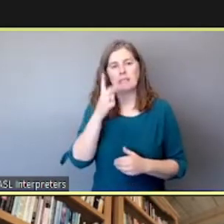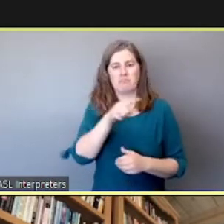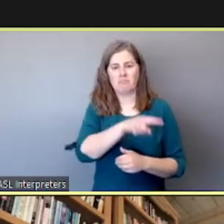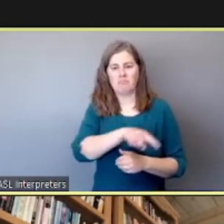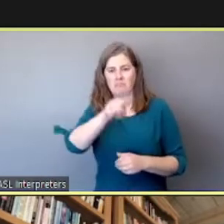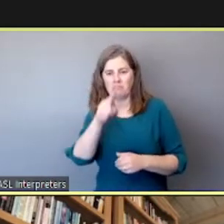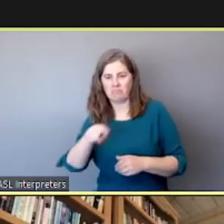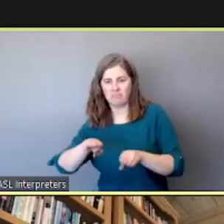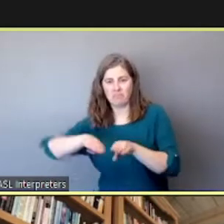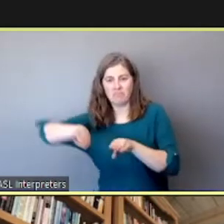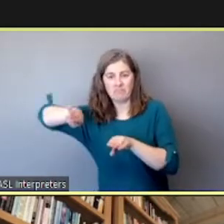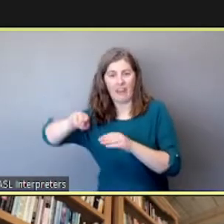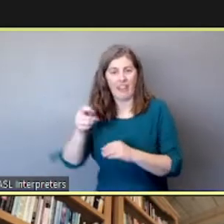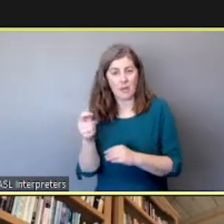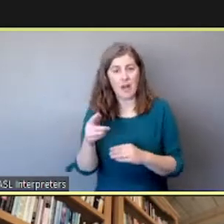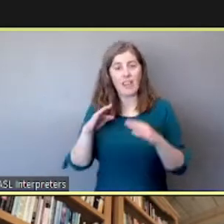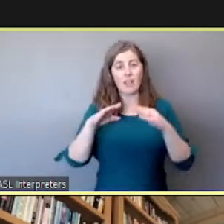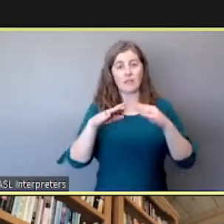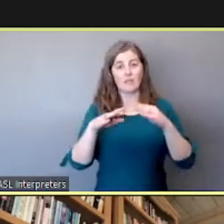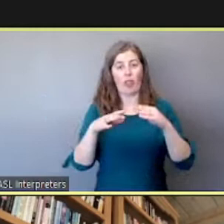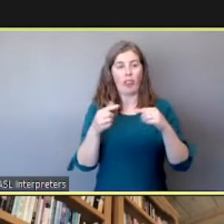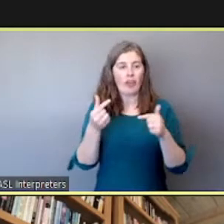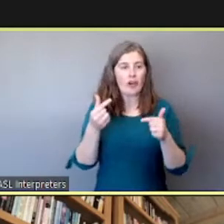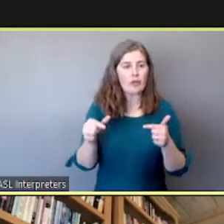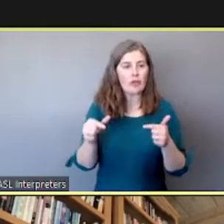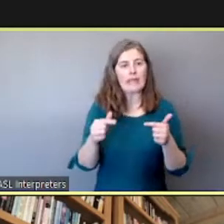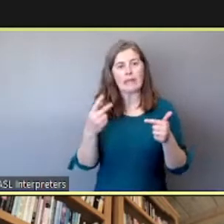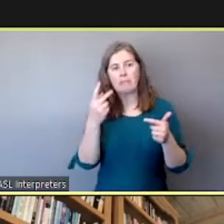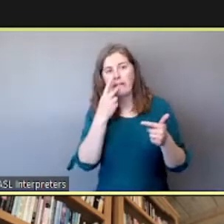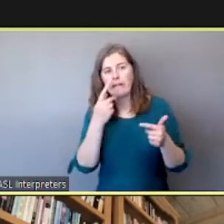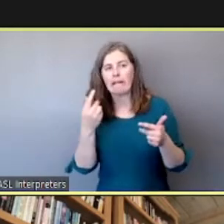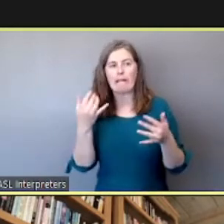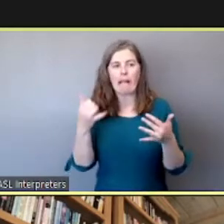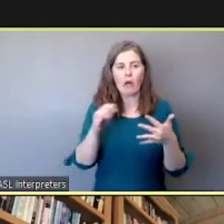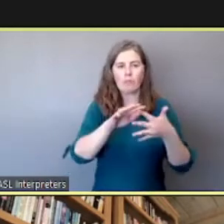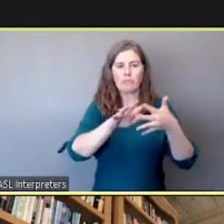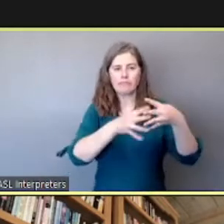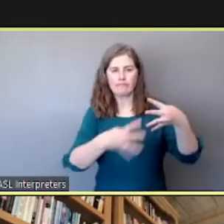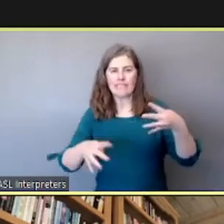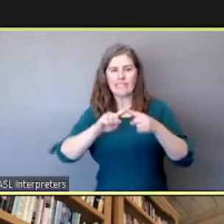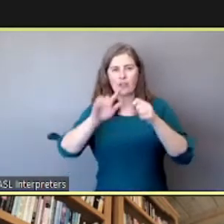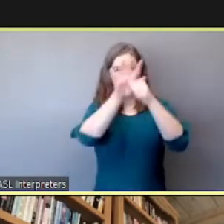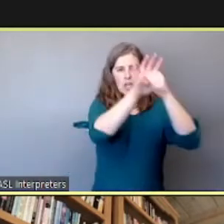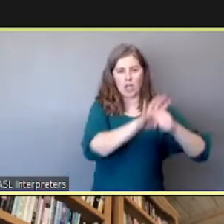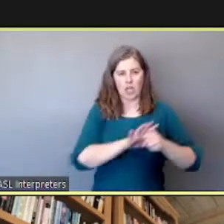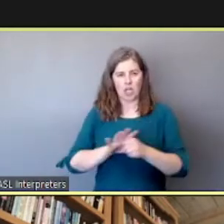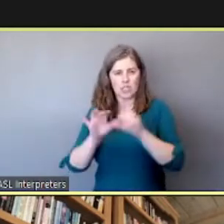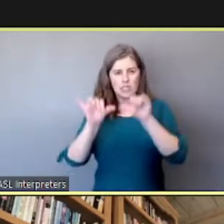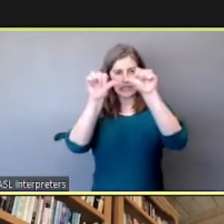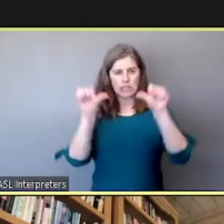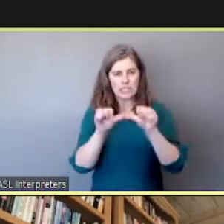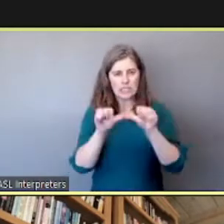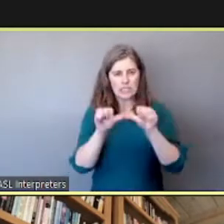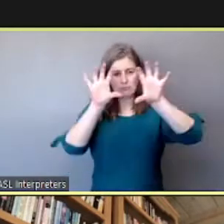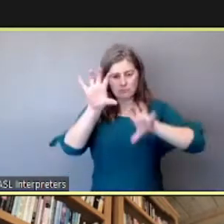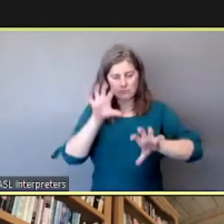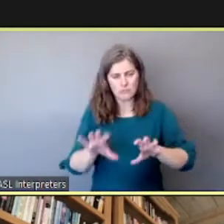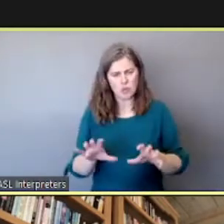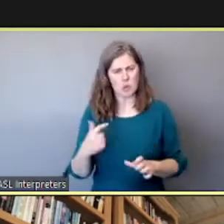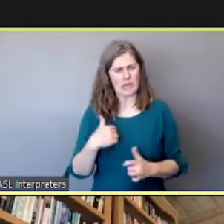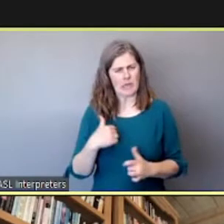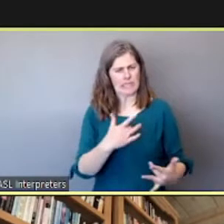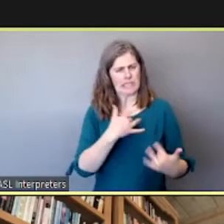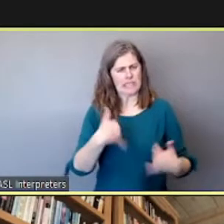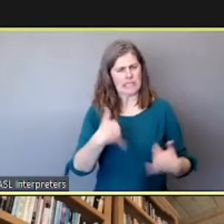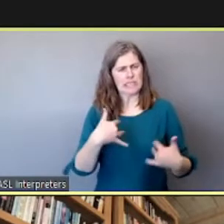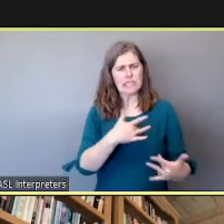there. And then the lines below the blue line are the different regions of the state. And so we're very concerned, and maybe